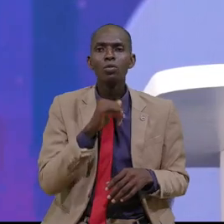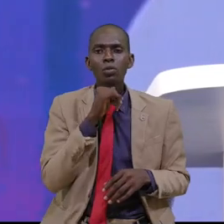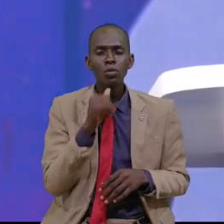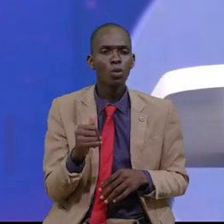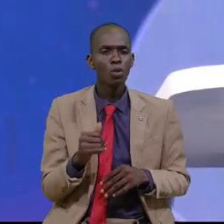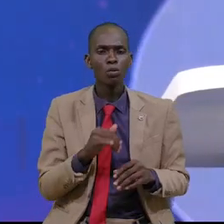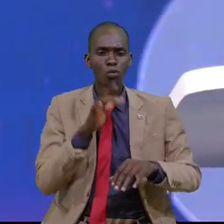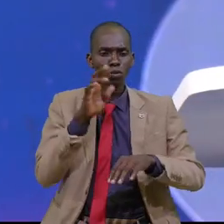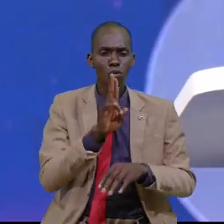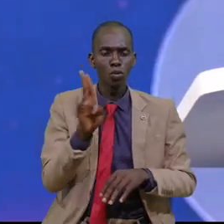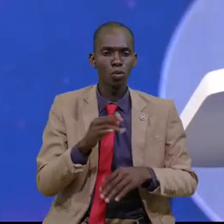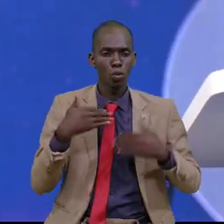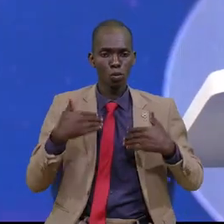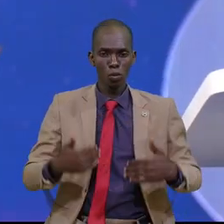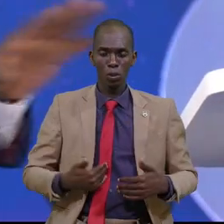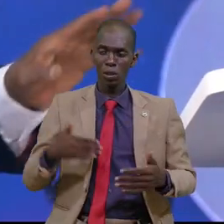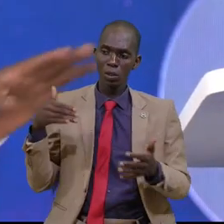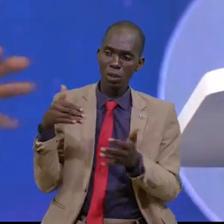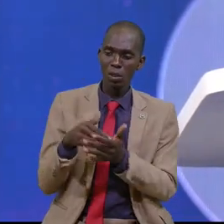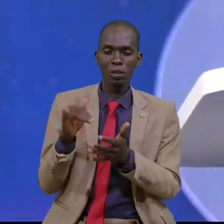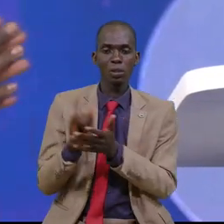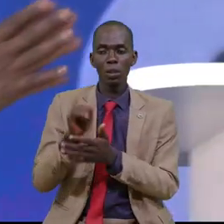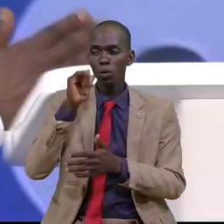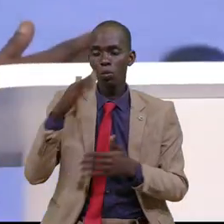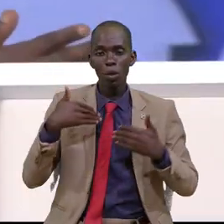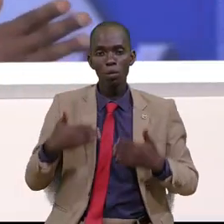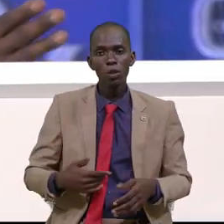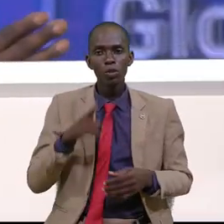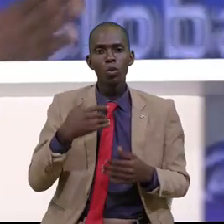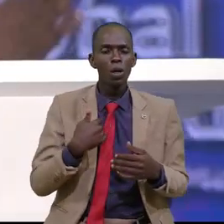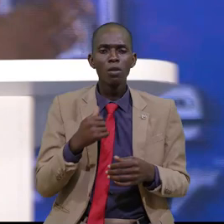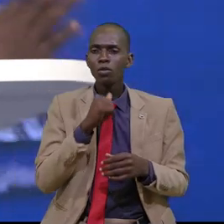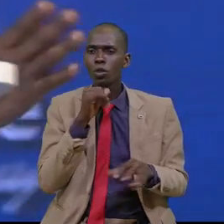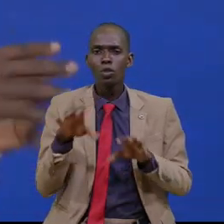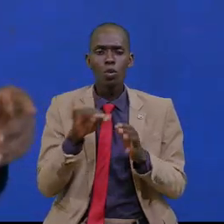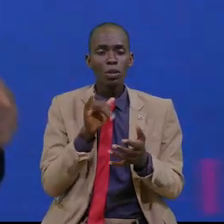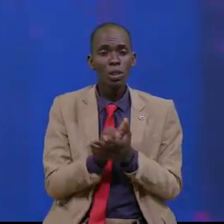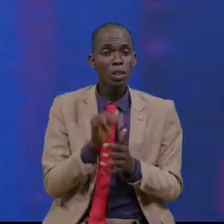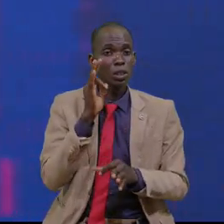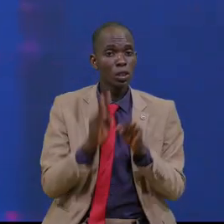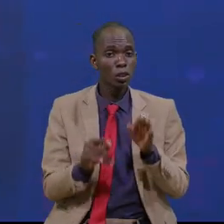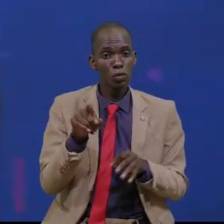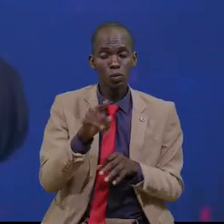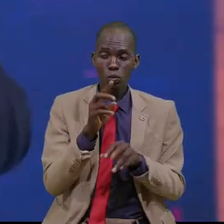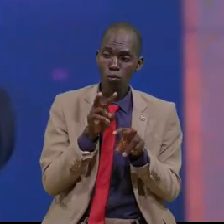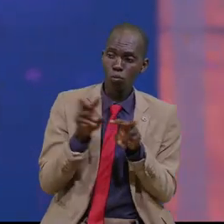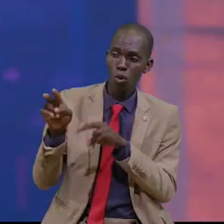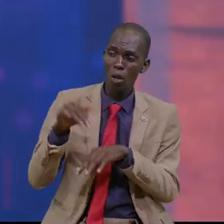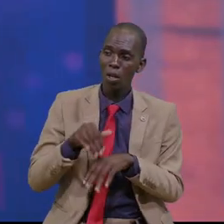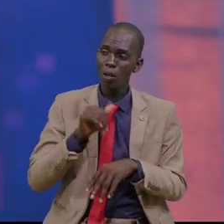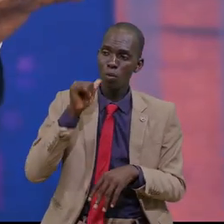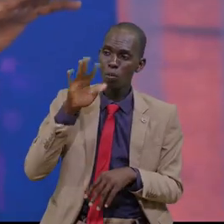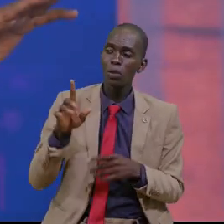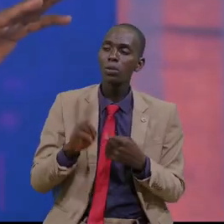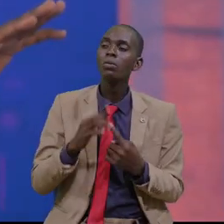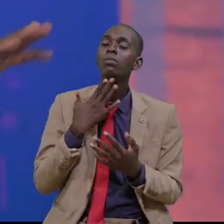body against his body. You've not even done that. If you look on a woman to lust after